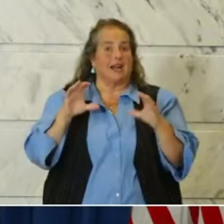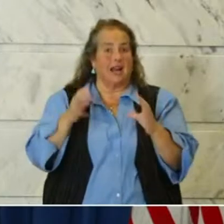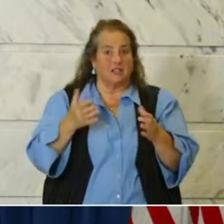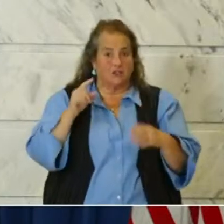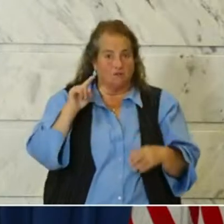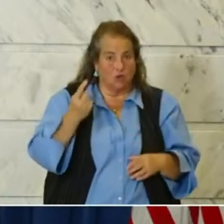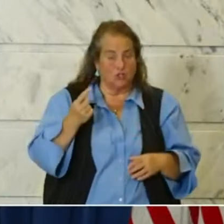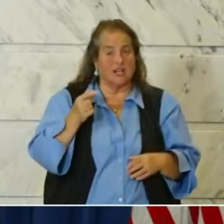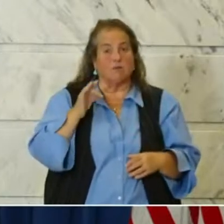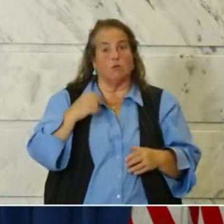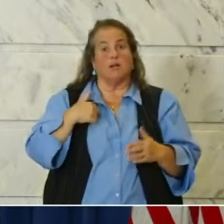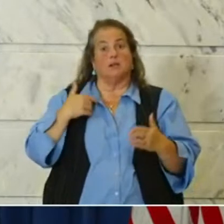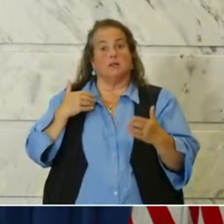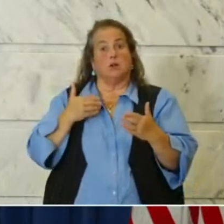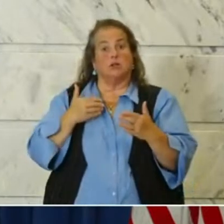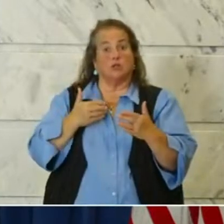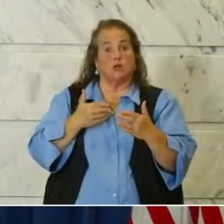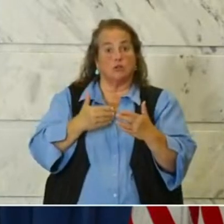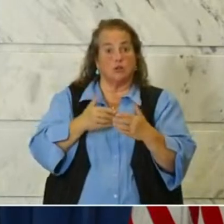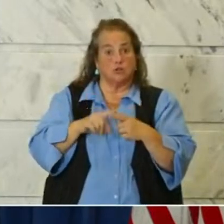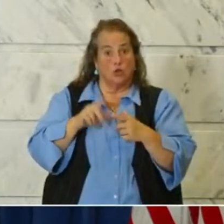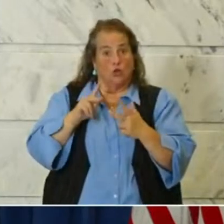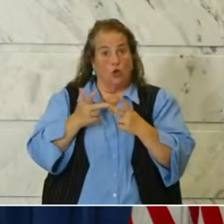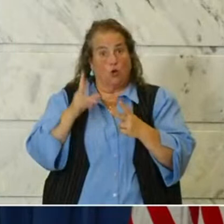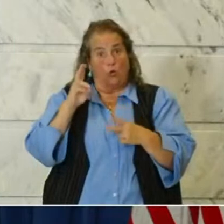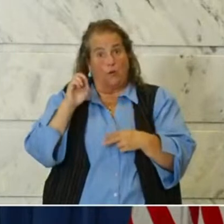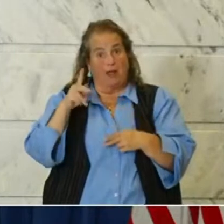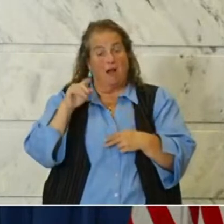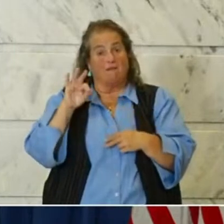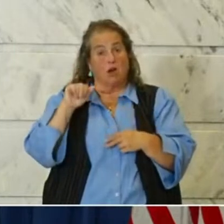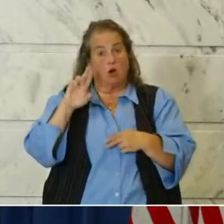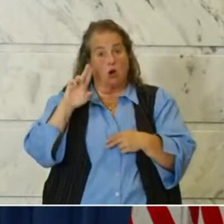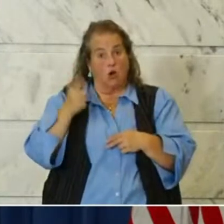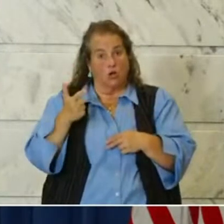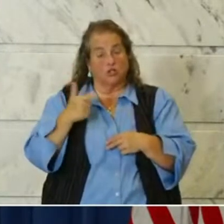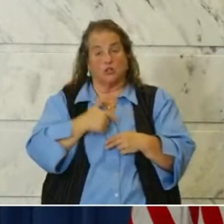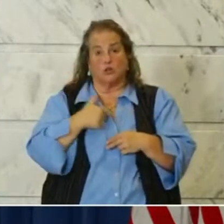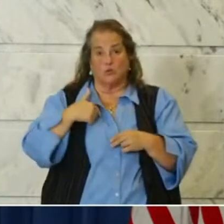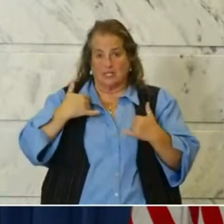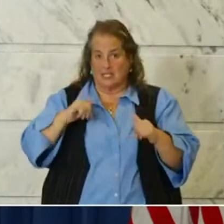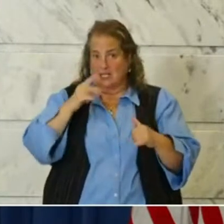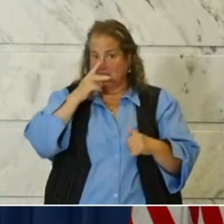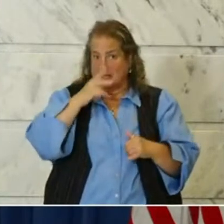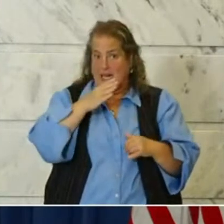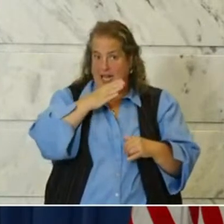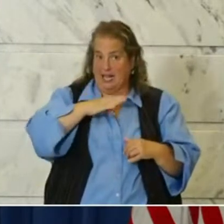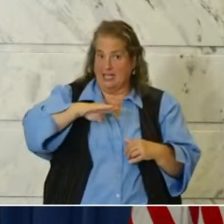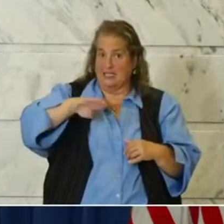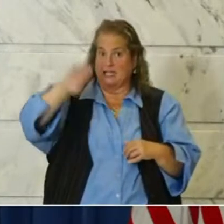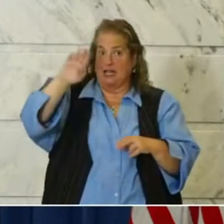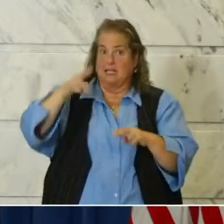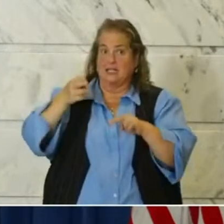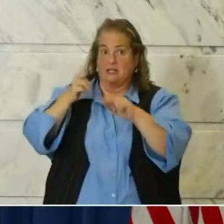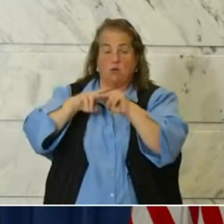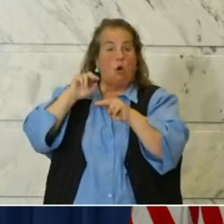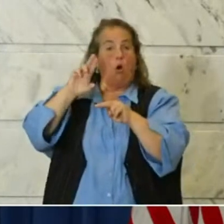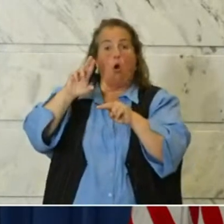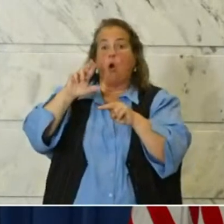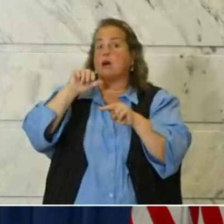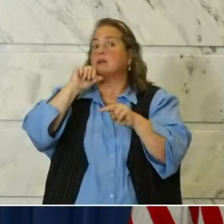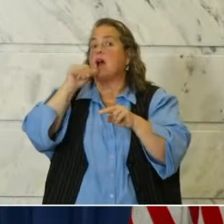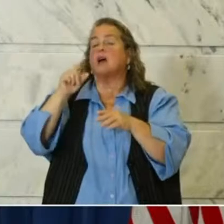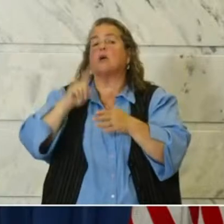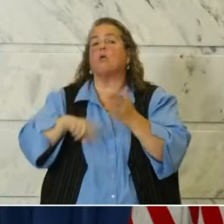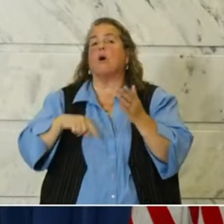we get closer to that third week of August and we are seeing an escalation or not what we consider